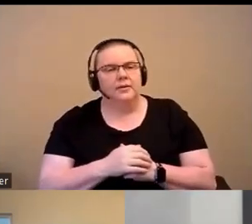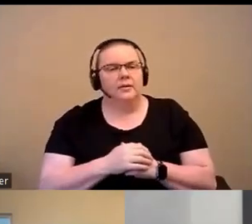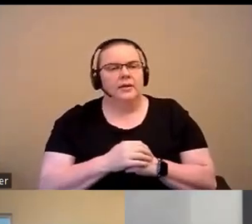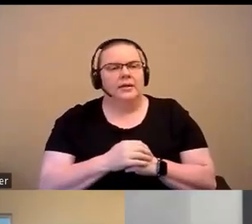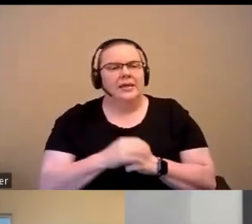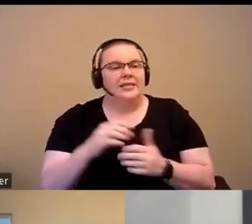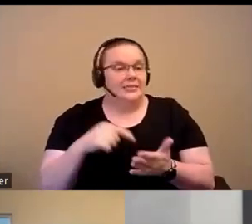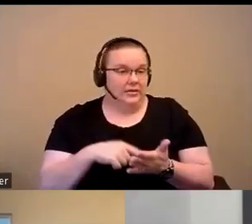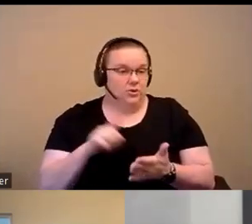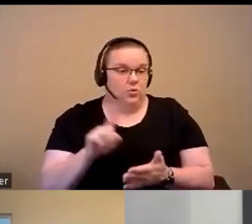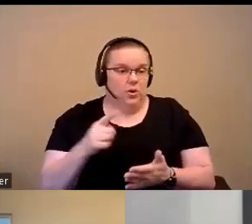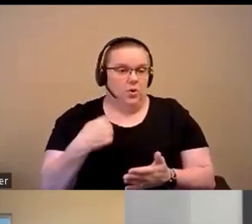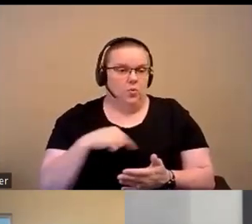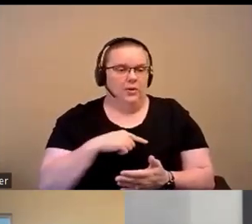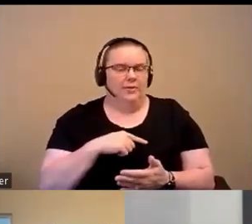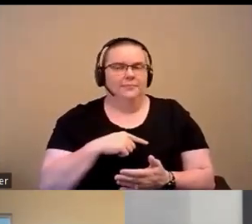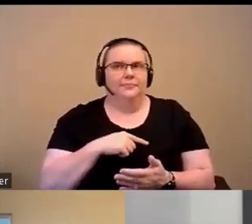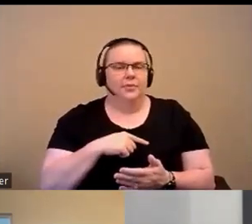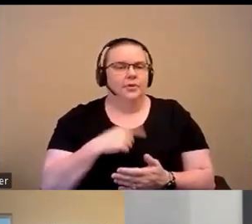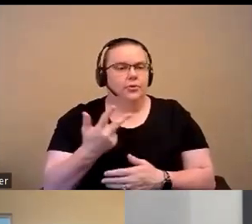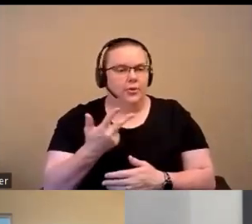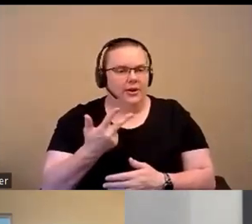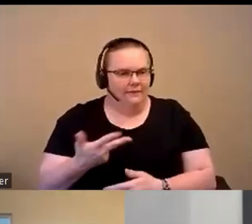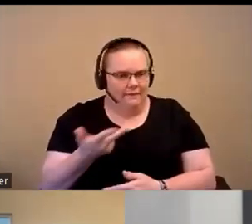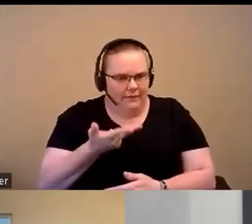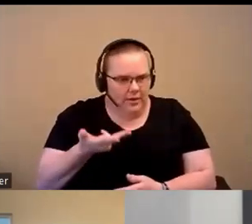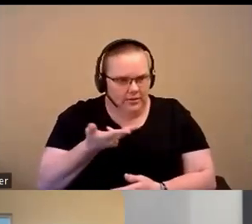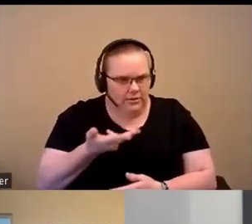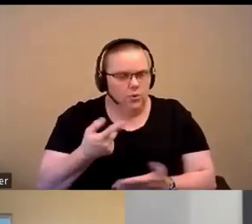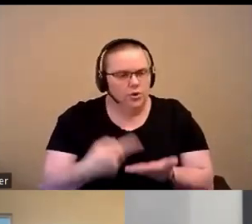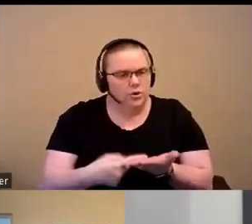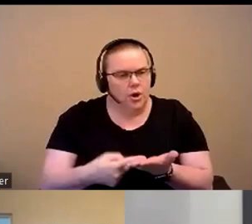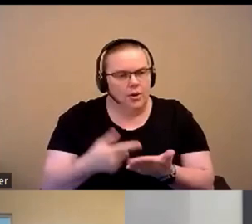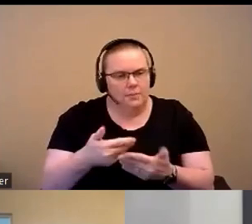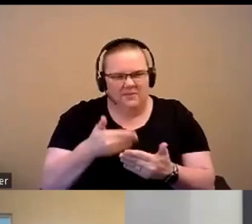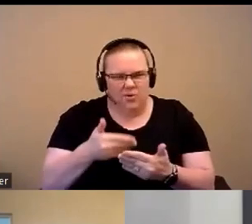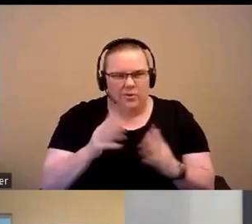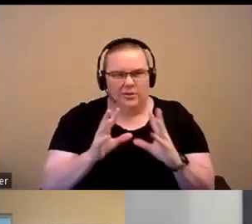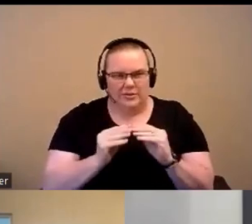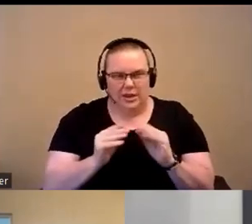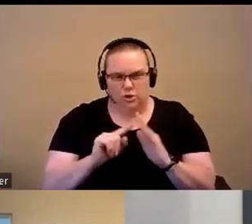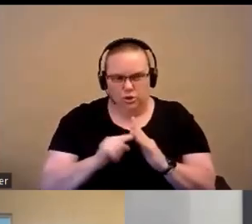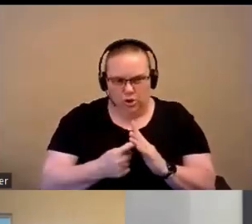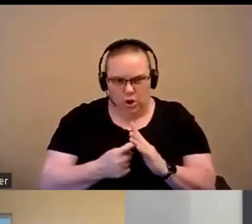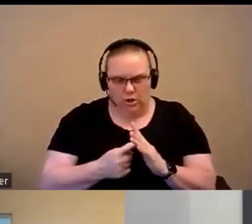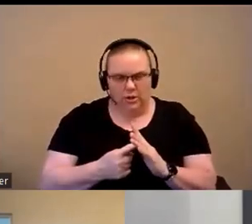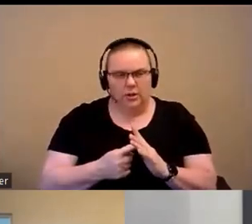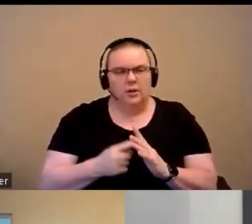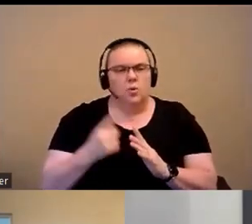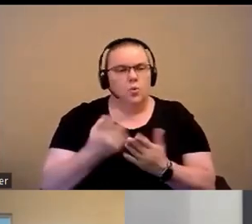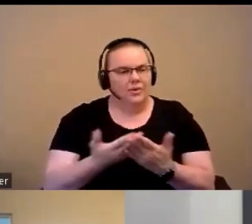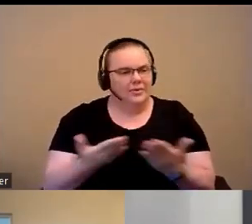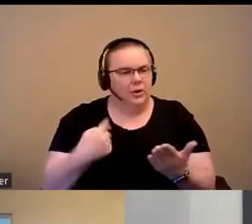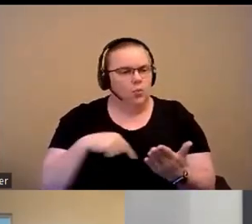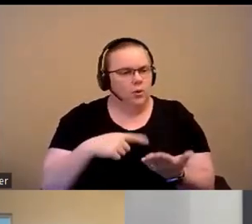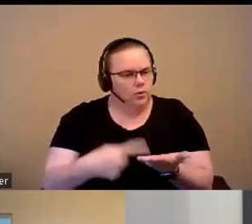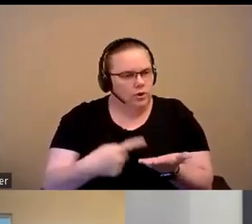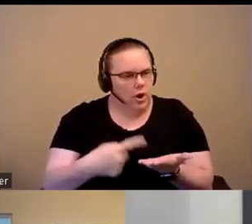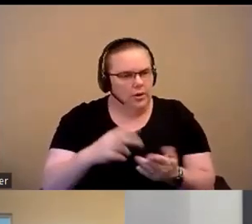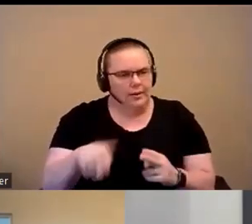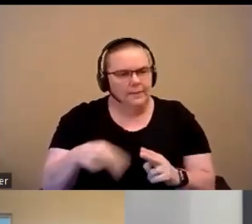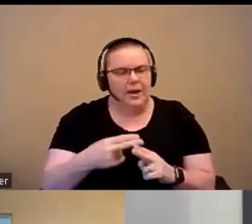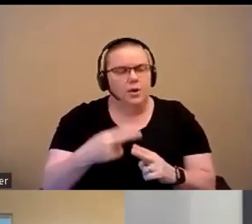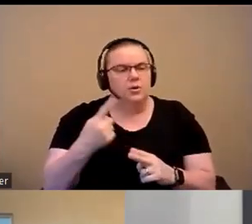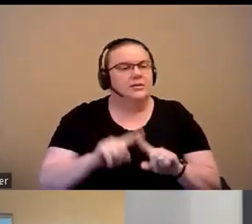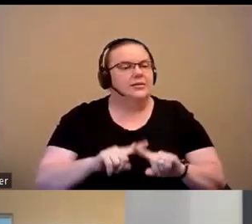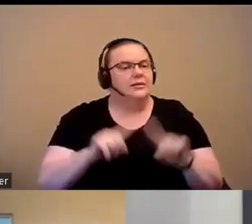This is where the three of us were talking a little bit before the session started. And one of the things we were talking about was the